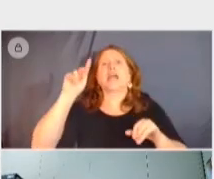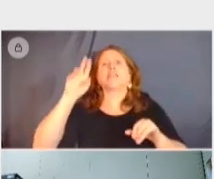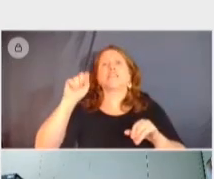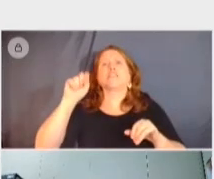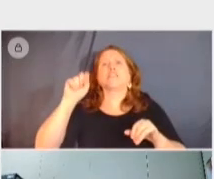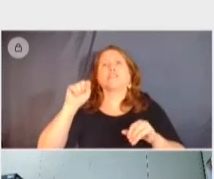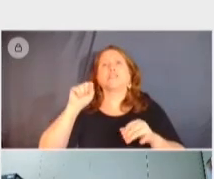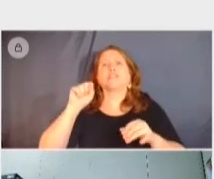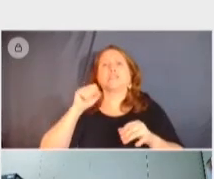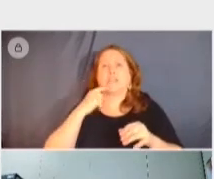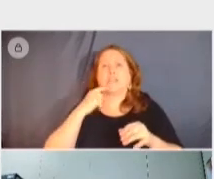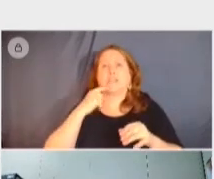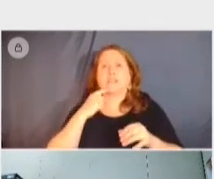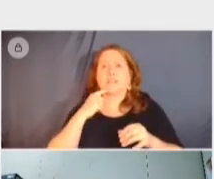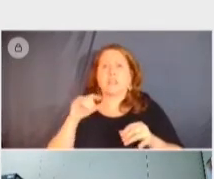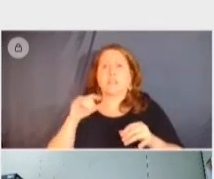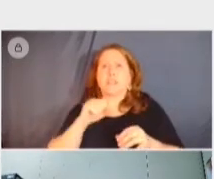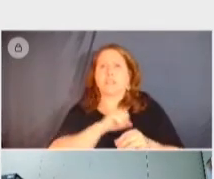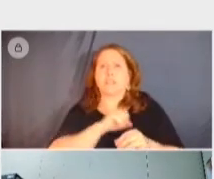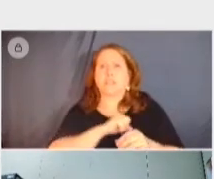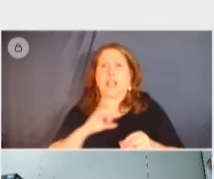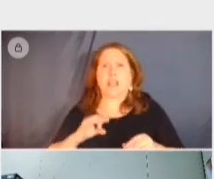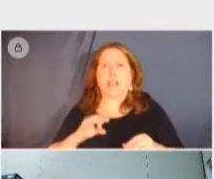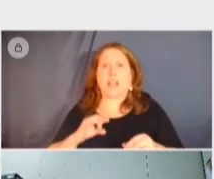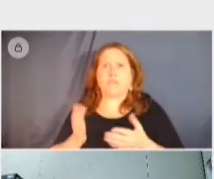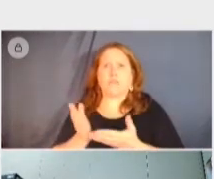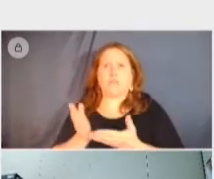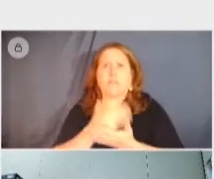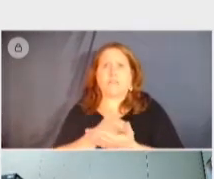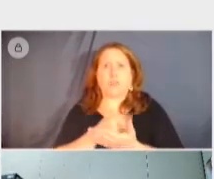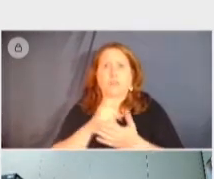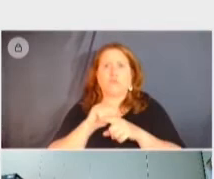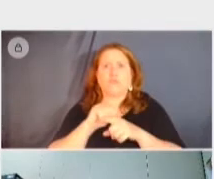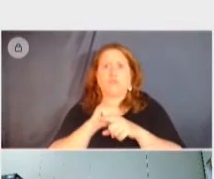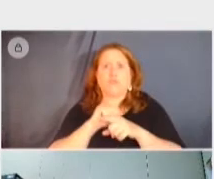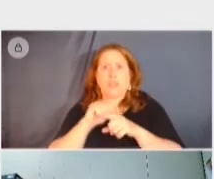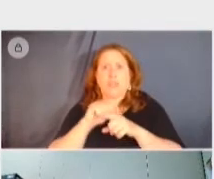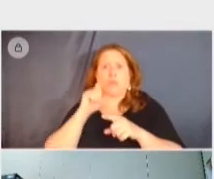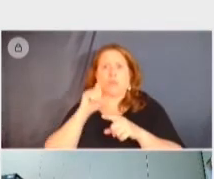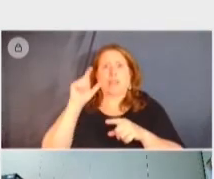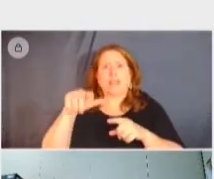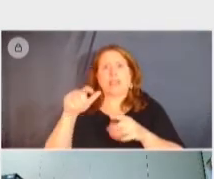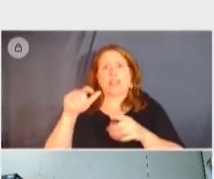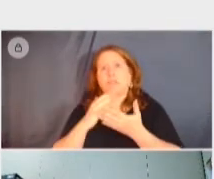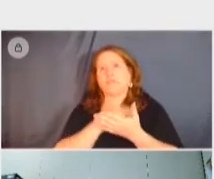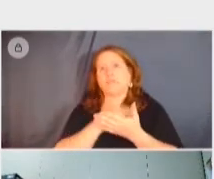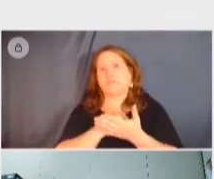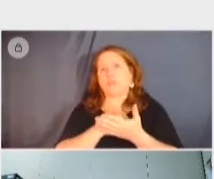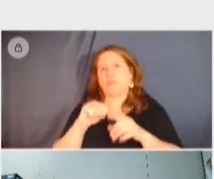to do signature reviews, they should be trained and prepared for such tasks in accordance with guidance developed by the State Board of Elections.